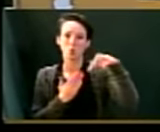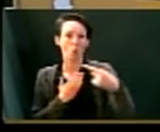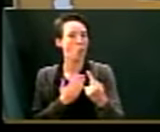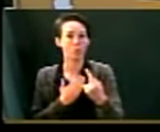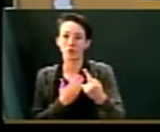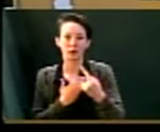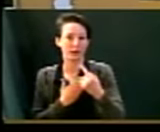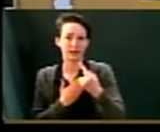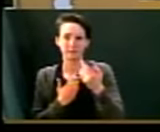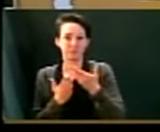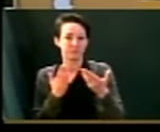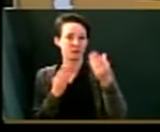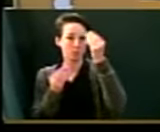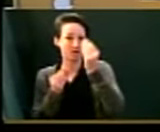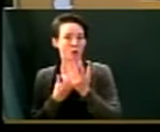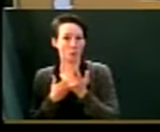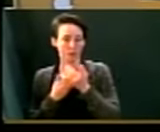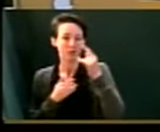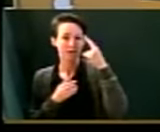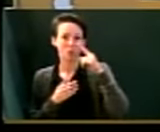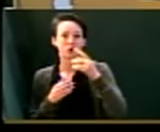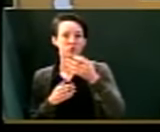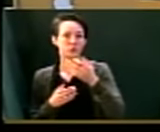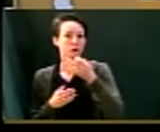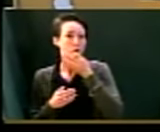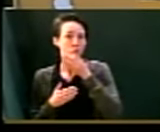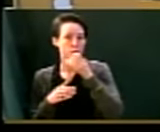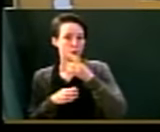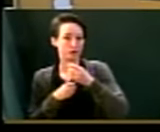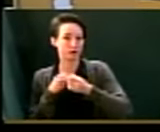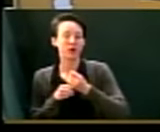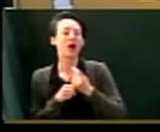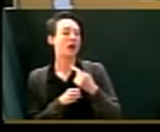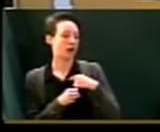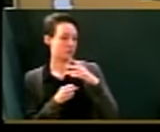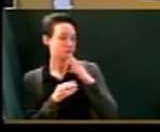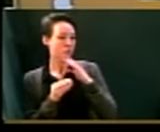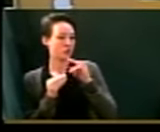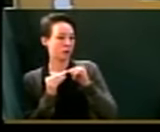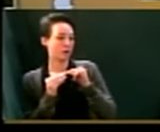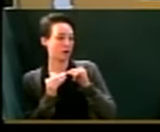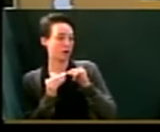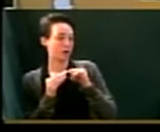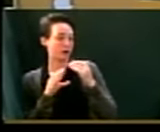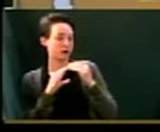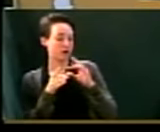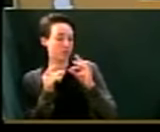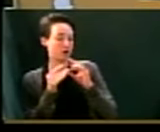Okay, but I'm talking about the comment about last year. We had received your